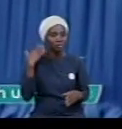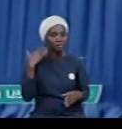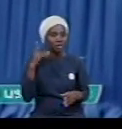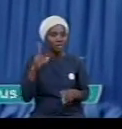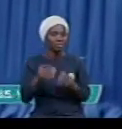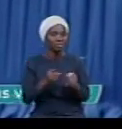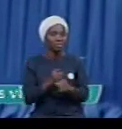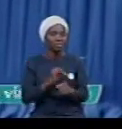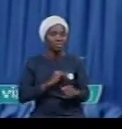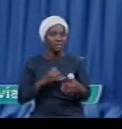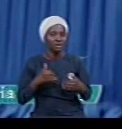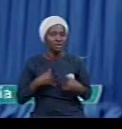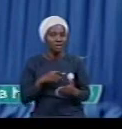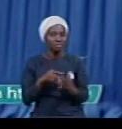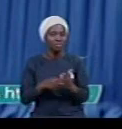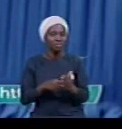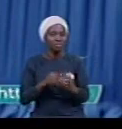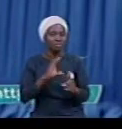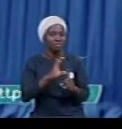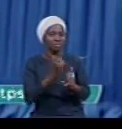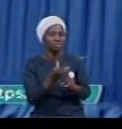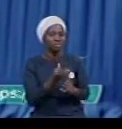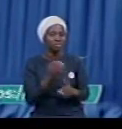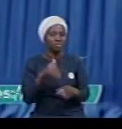had this condition in which